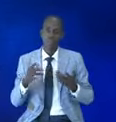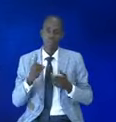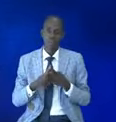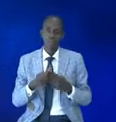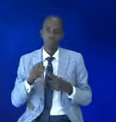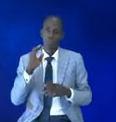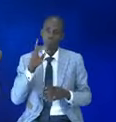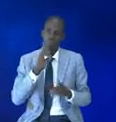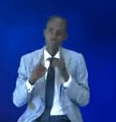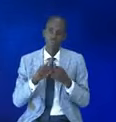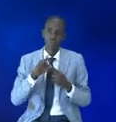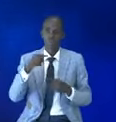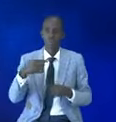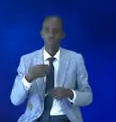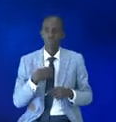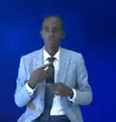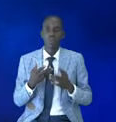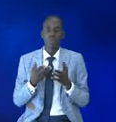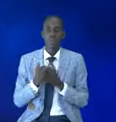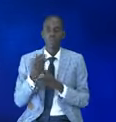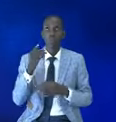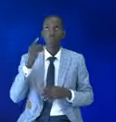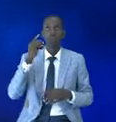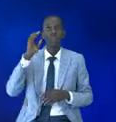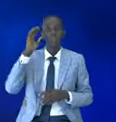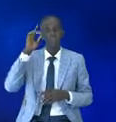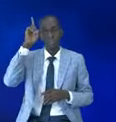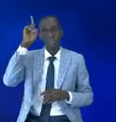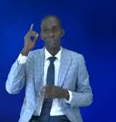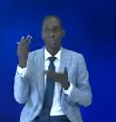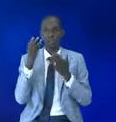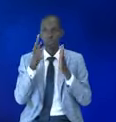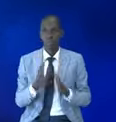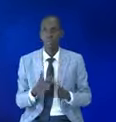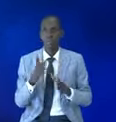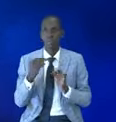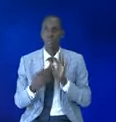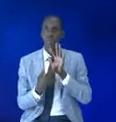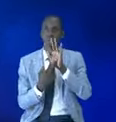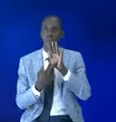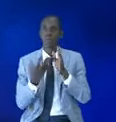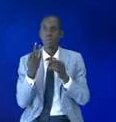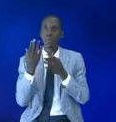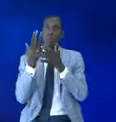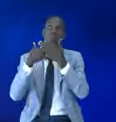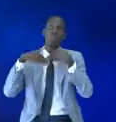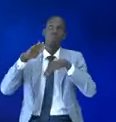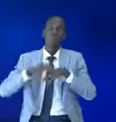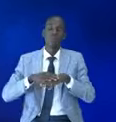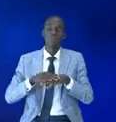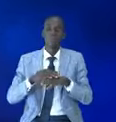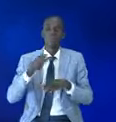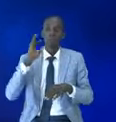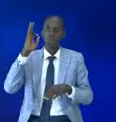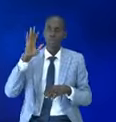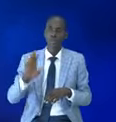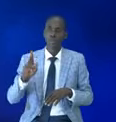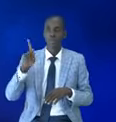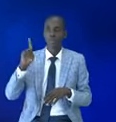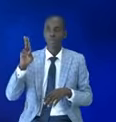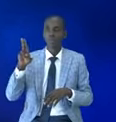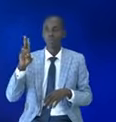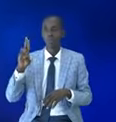me. Through his servants, the representative of heaven, Pastor W.F. Kumuyi, get